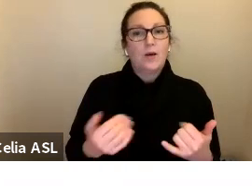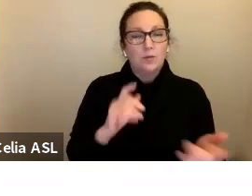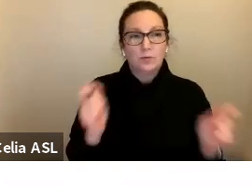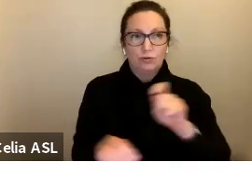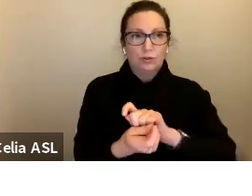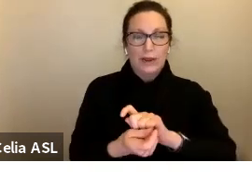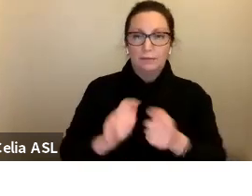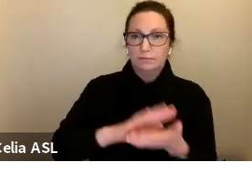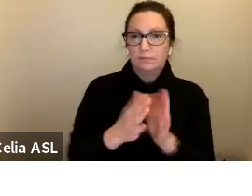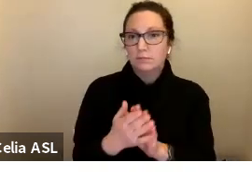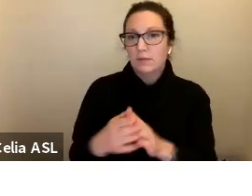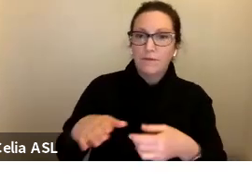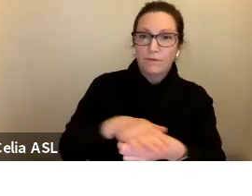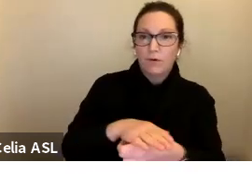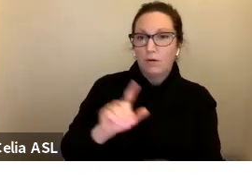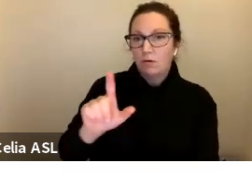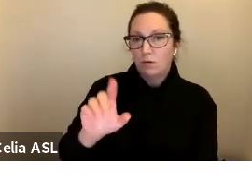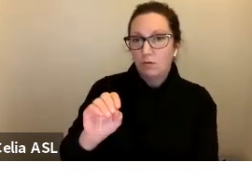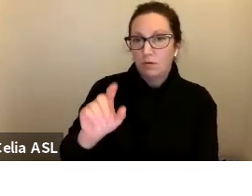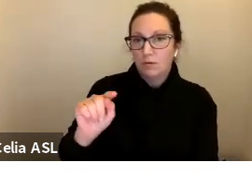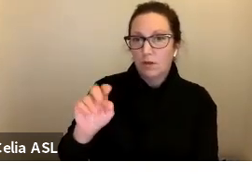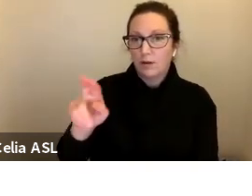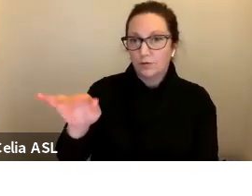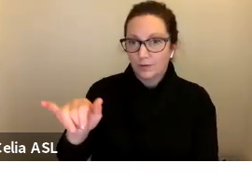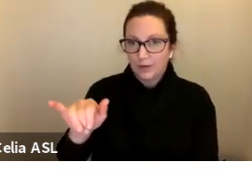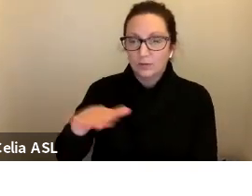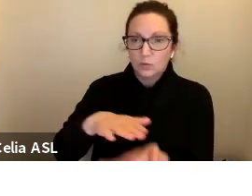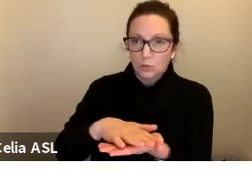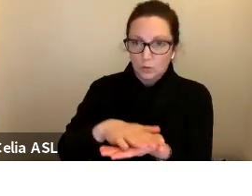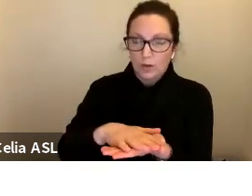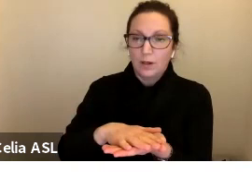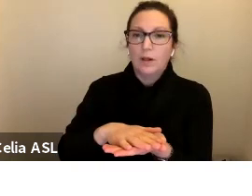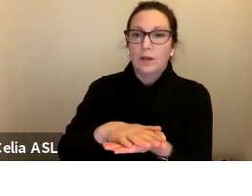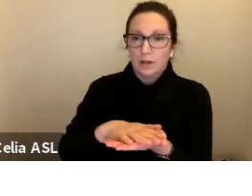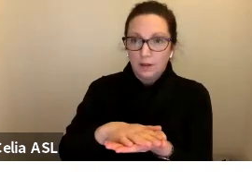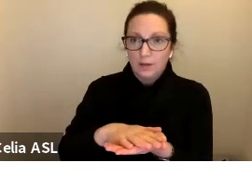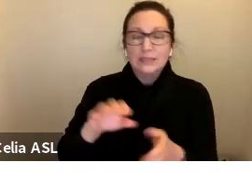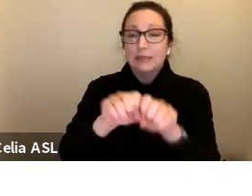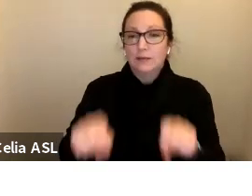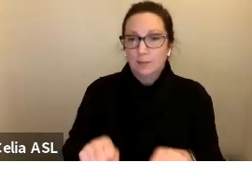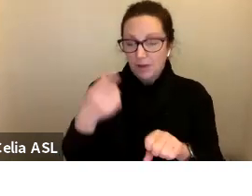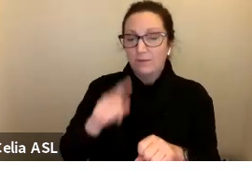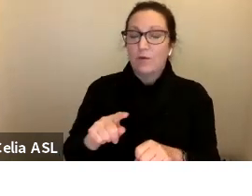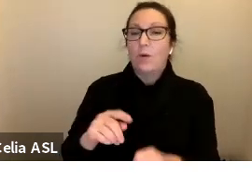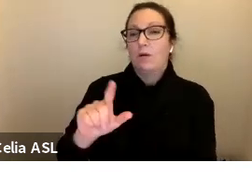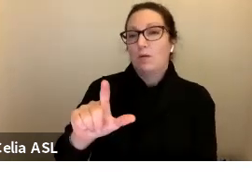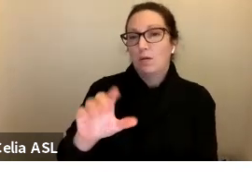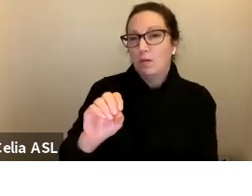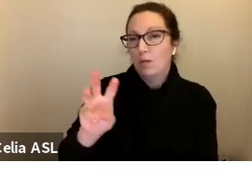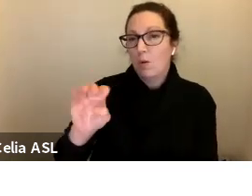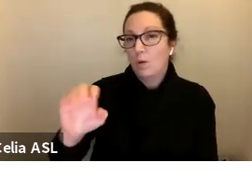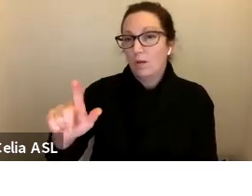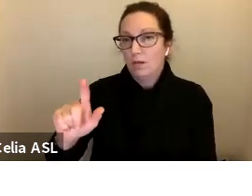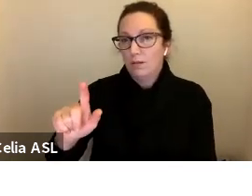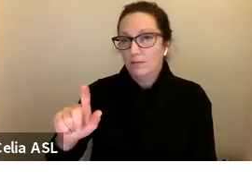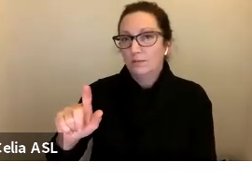system for their school called Lowell High School, not to be confused with Lowell, Massachusetts.